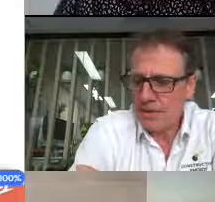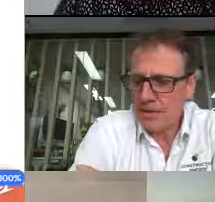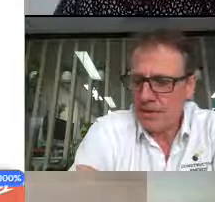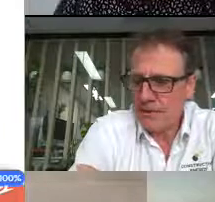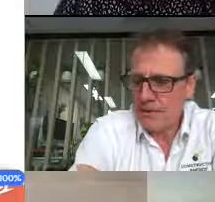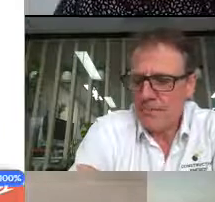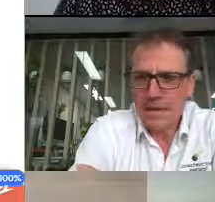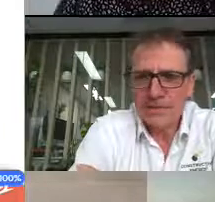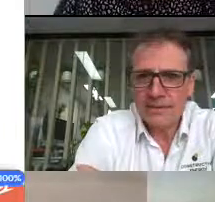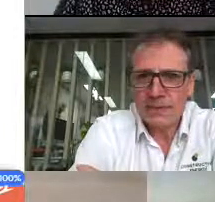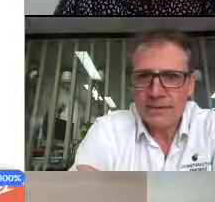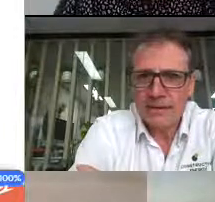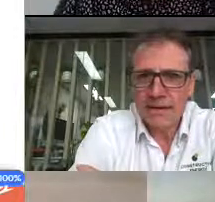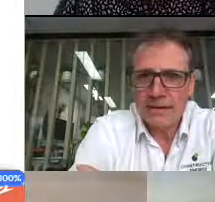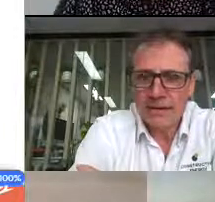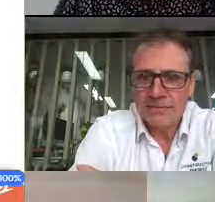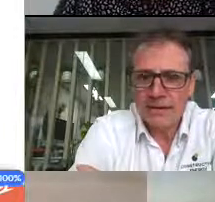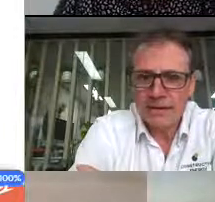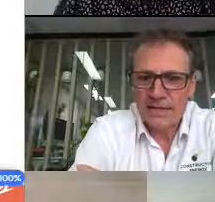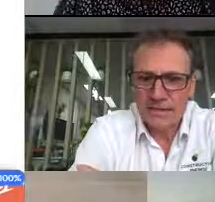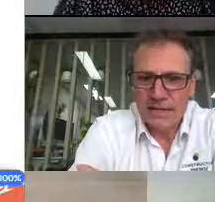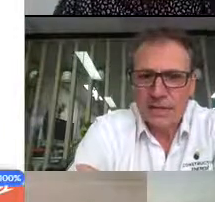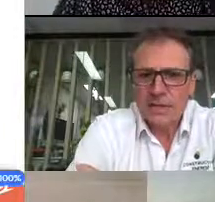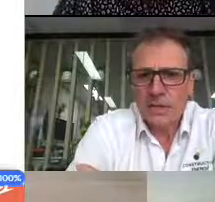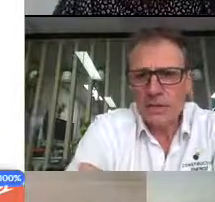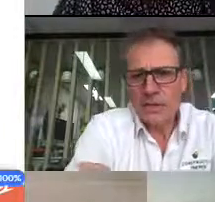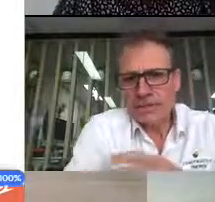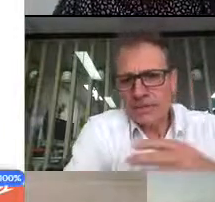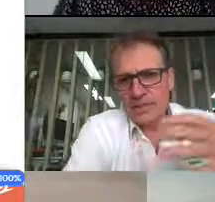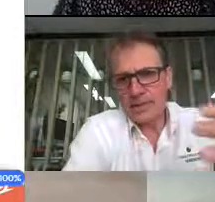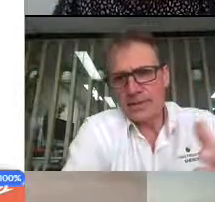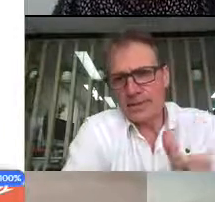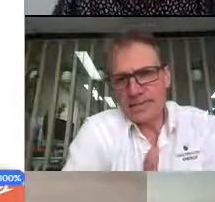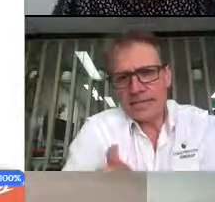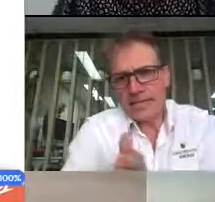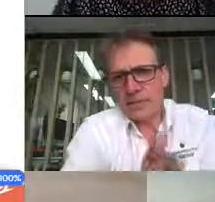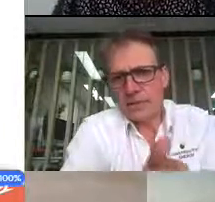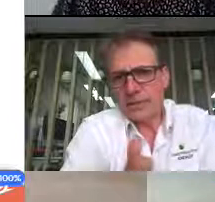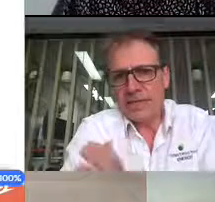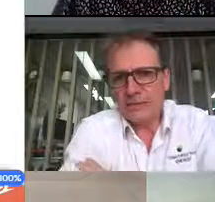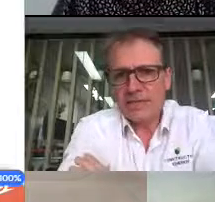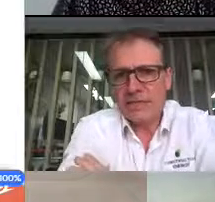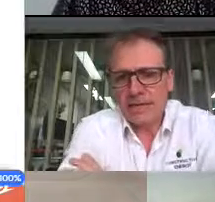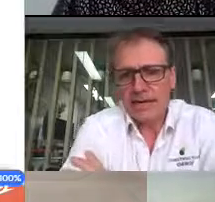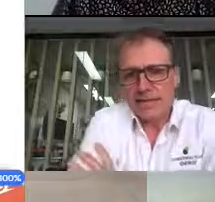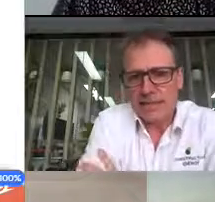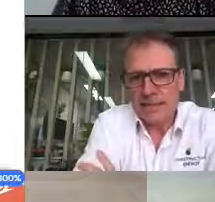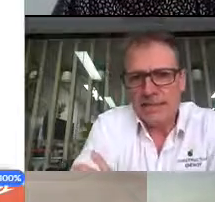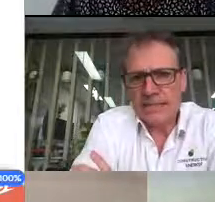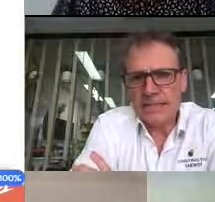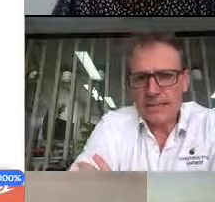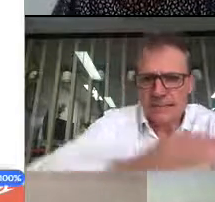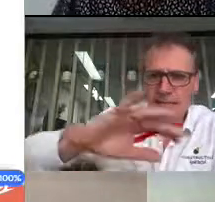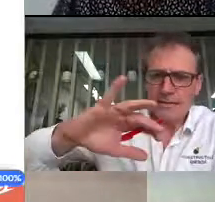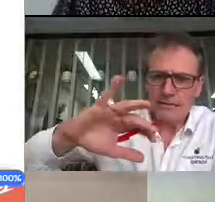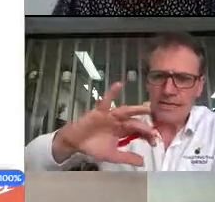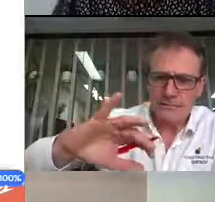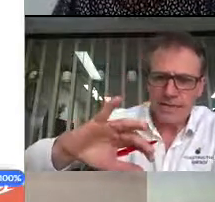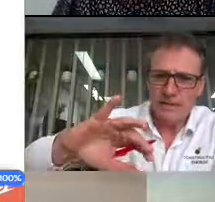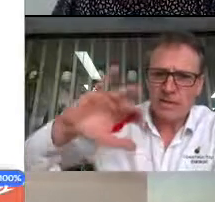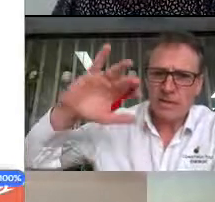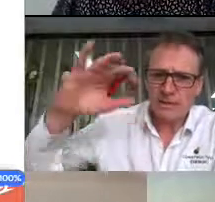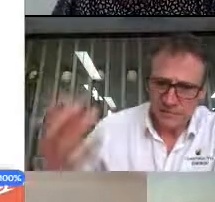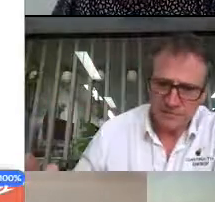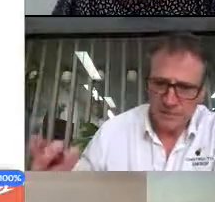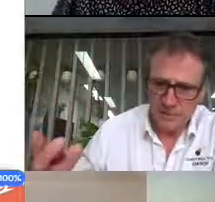the moment impacted by all our flooding. So, this was a really interesting case study in that